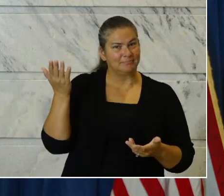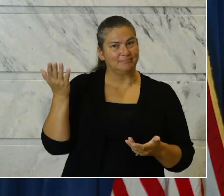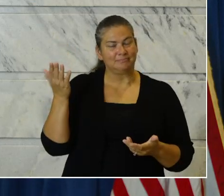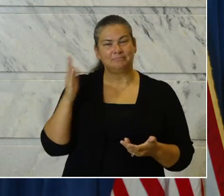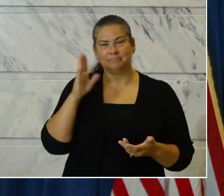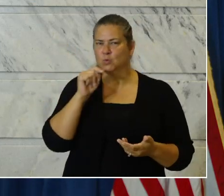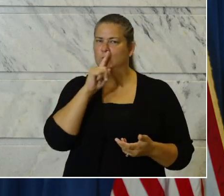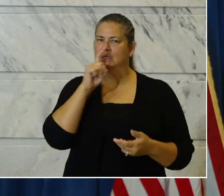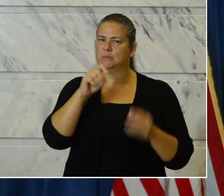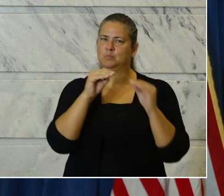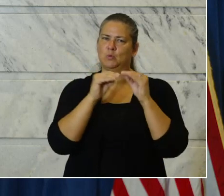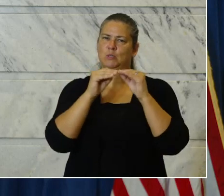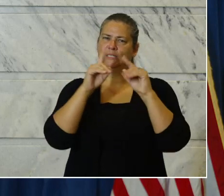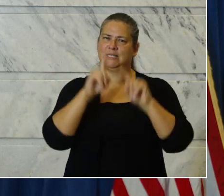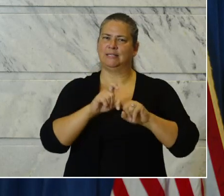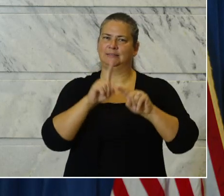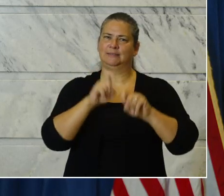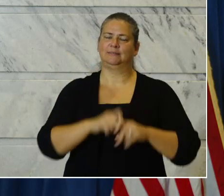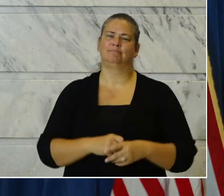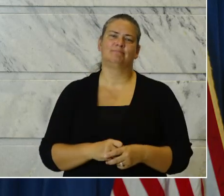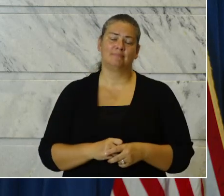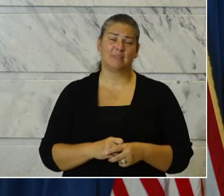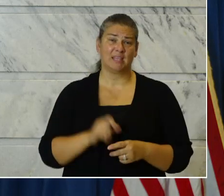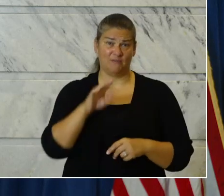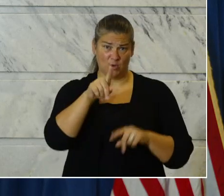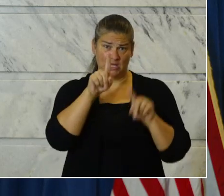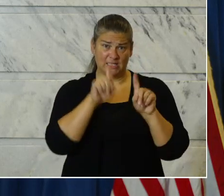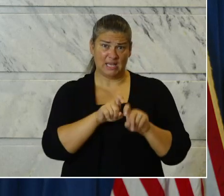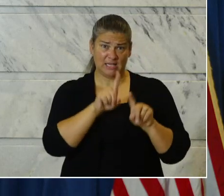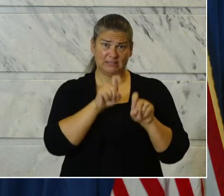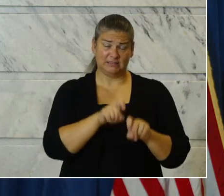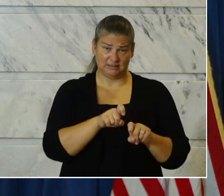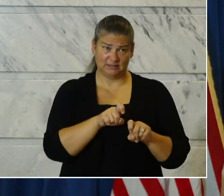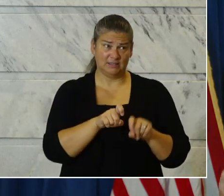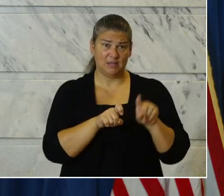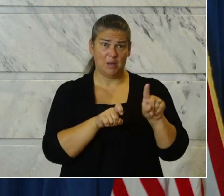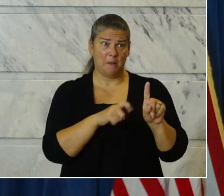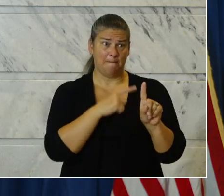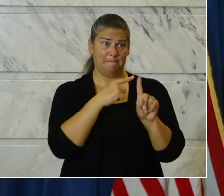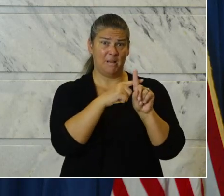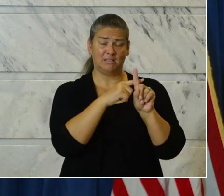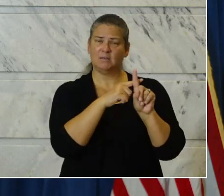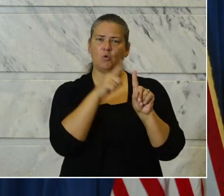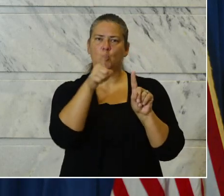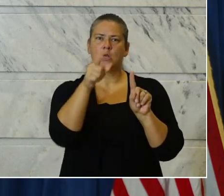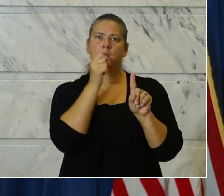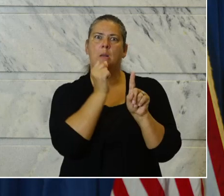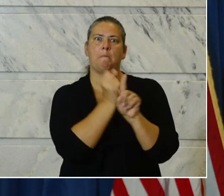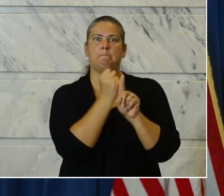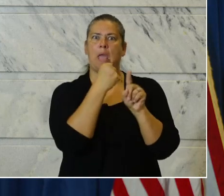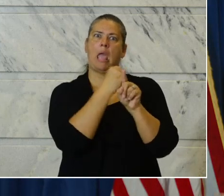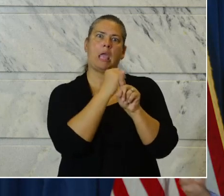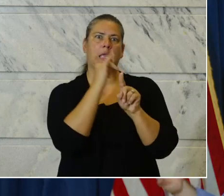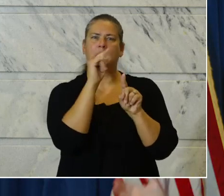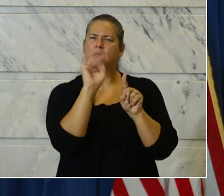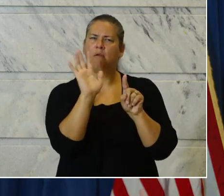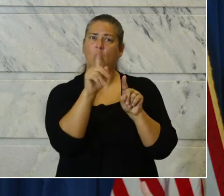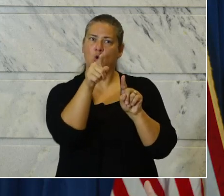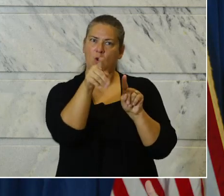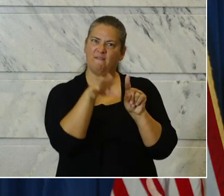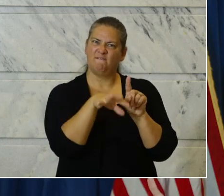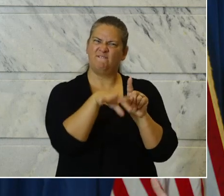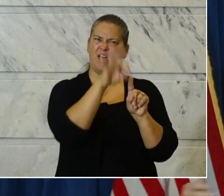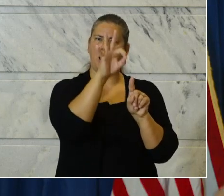we need more testing. When you test and there's a positive, you haven't created a case, you've discovered a case. And the only way to prevent